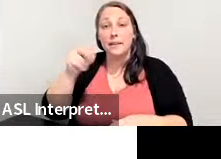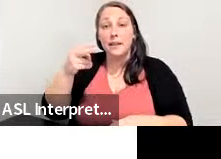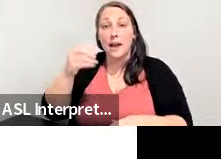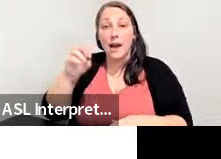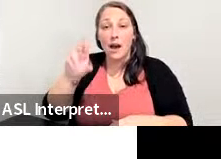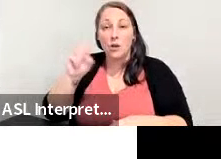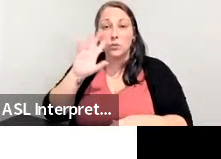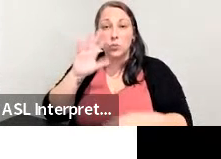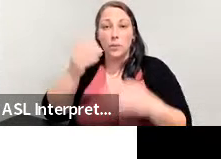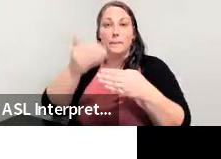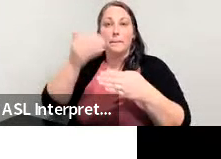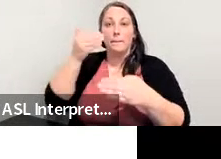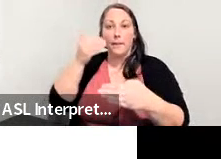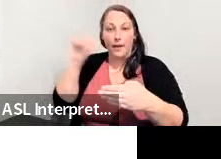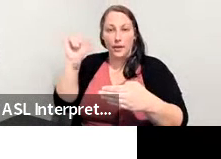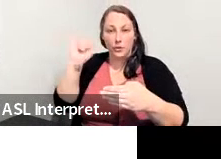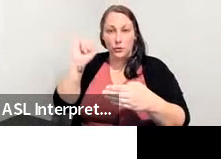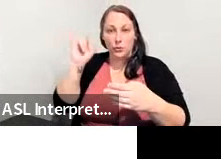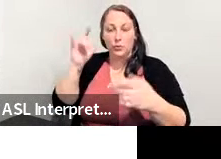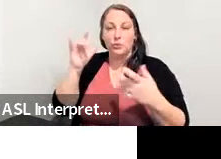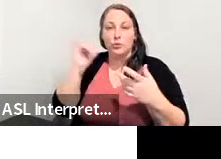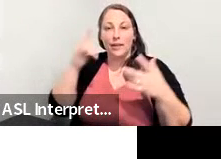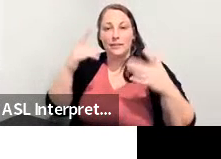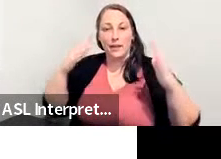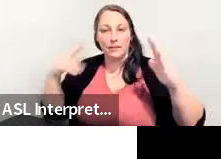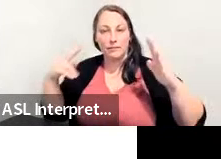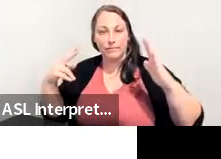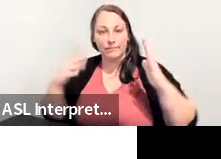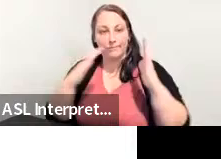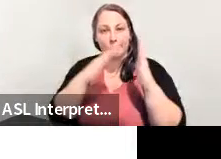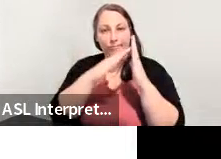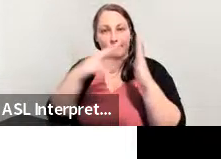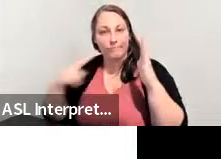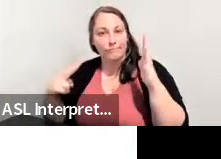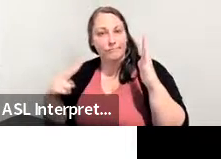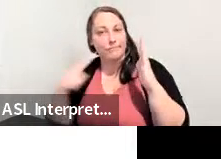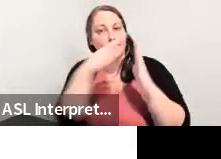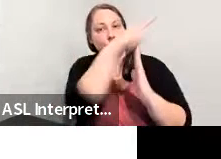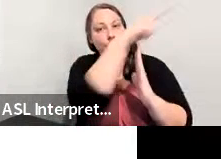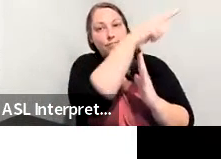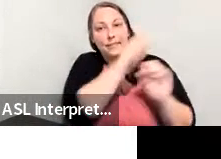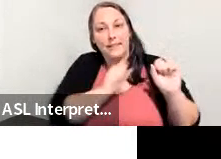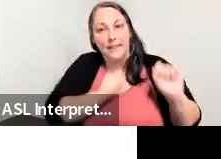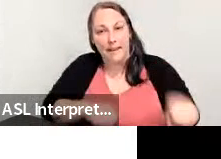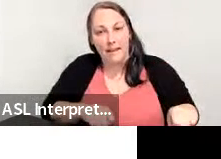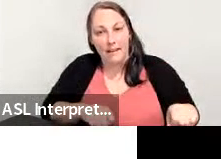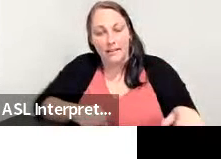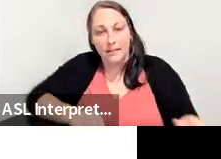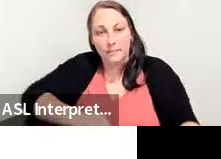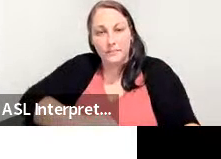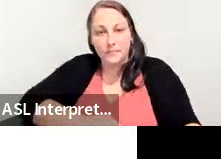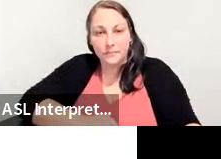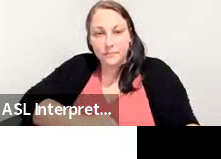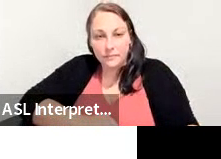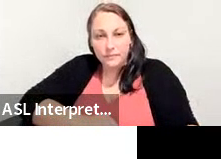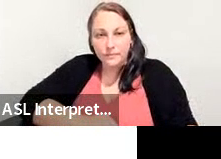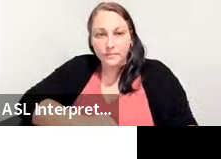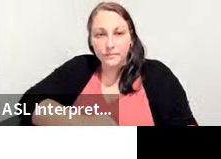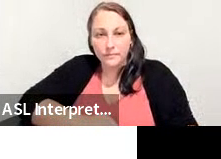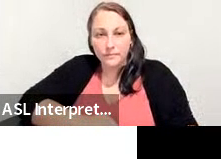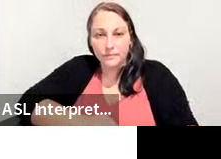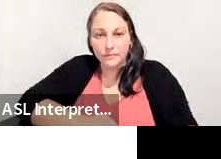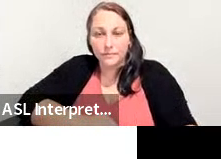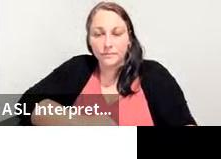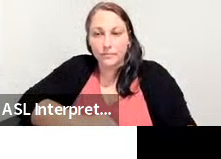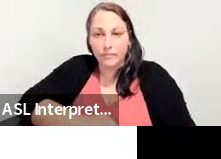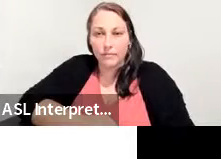And I hope I'm saying that right. For me, you guys can probably talk more. You mean at the penthouse where it tears and sets back? Yes. Yeah, right. It's The building. The